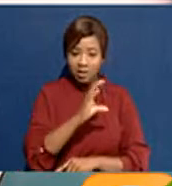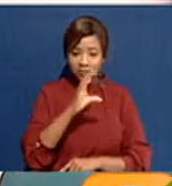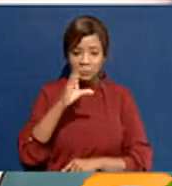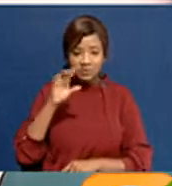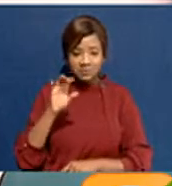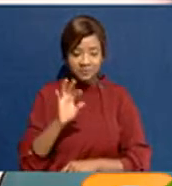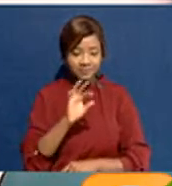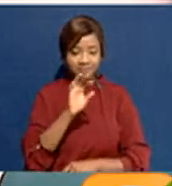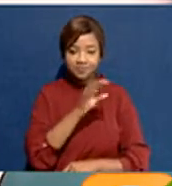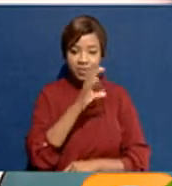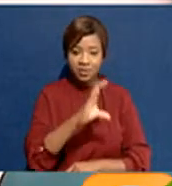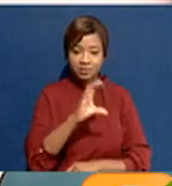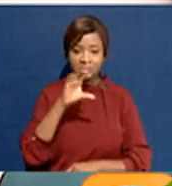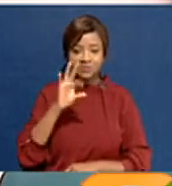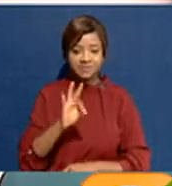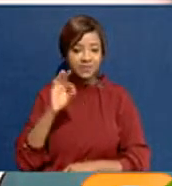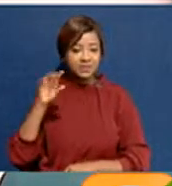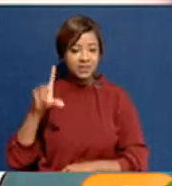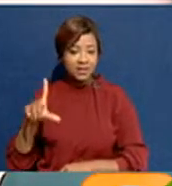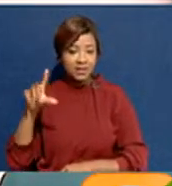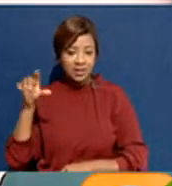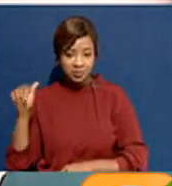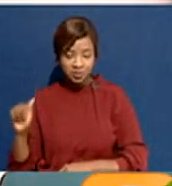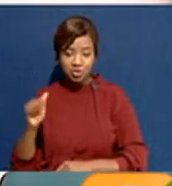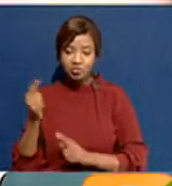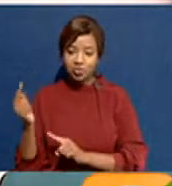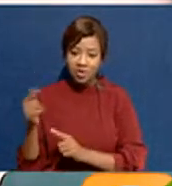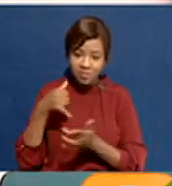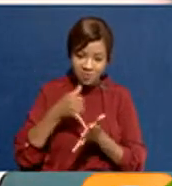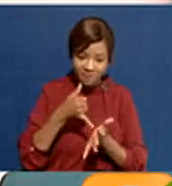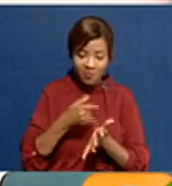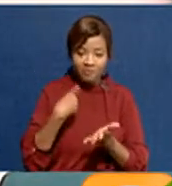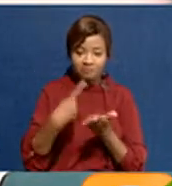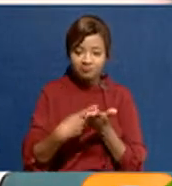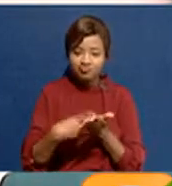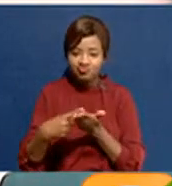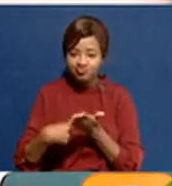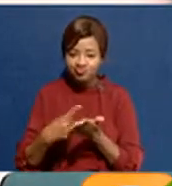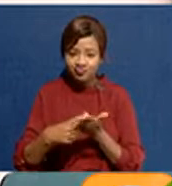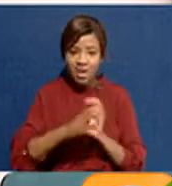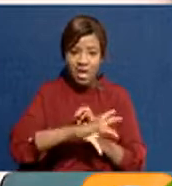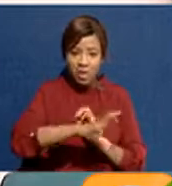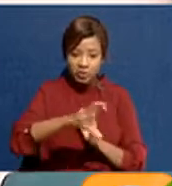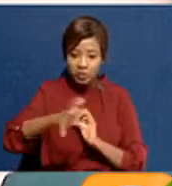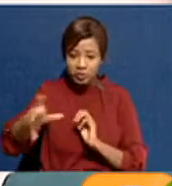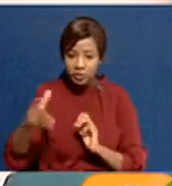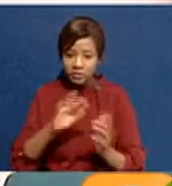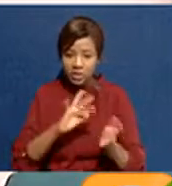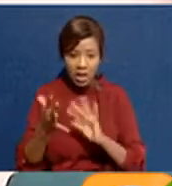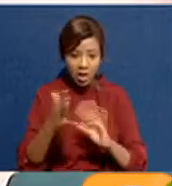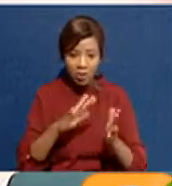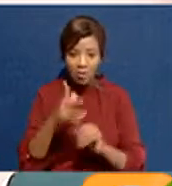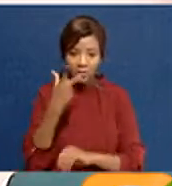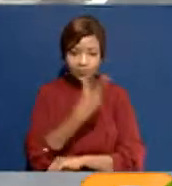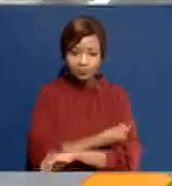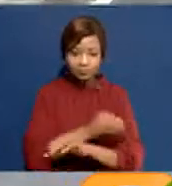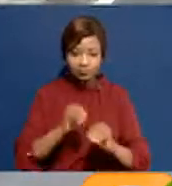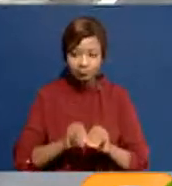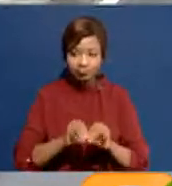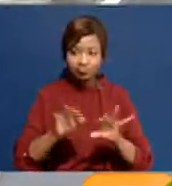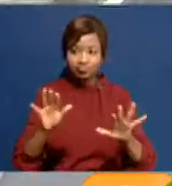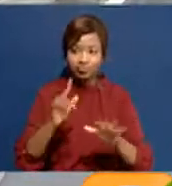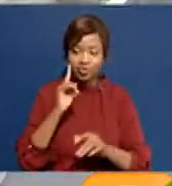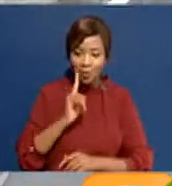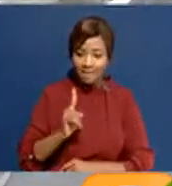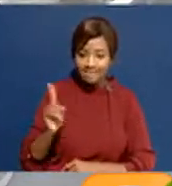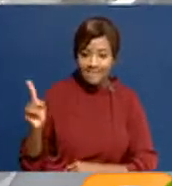on board to advocate for improved access to immunization on the ground. Joining me in studio now, right in the center, is the